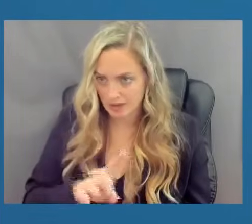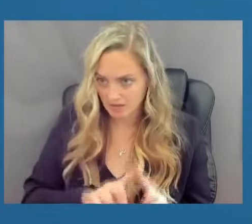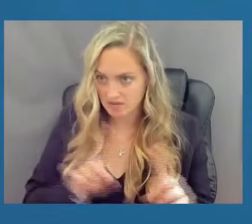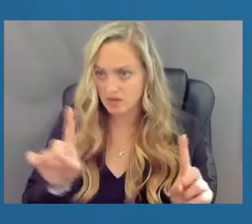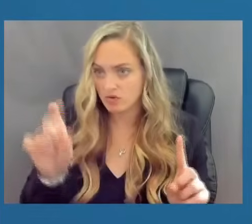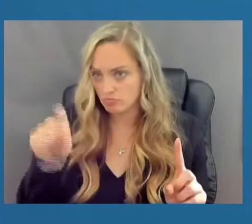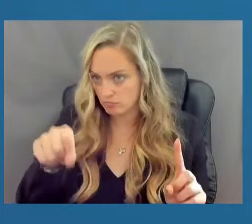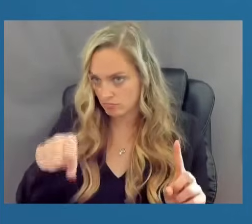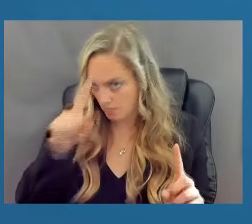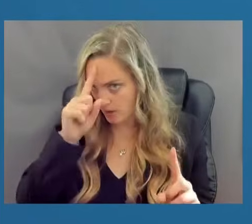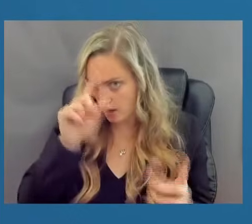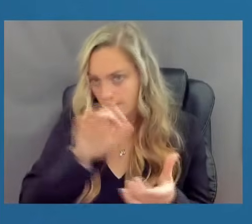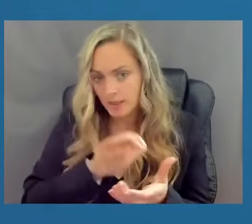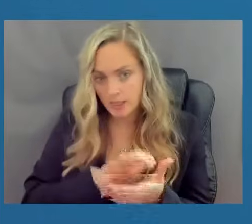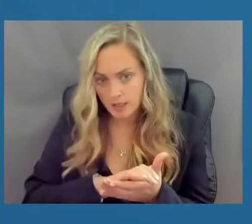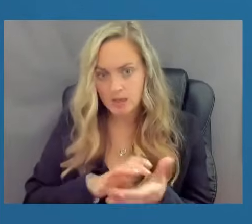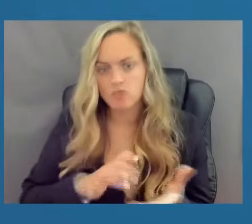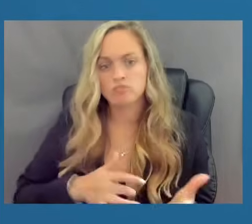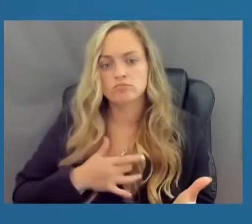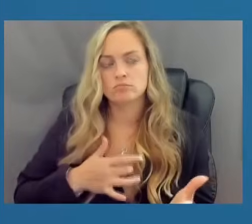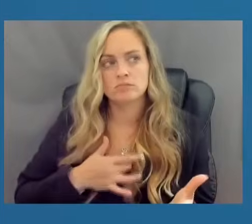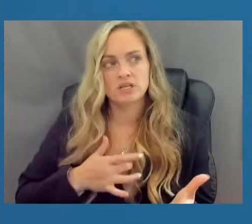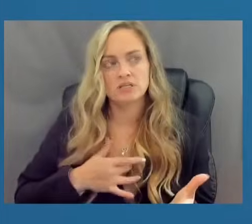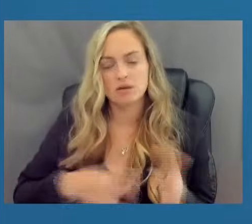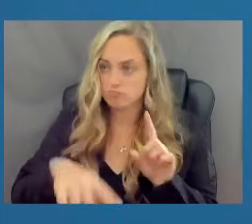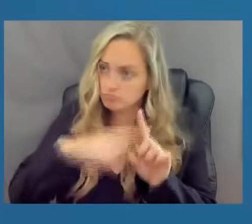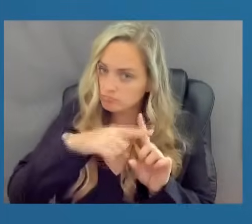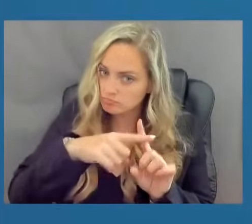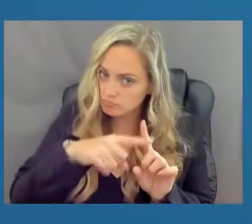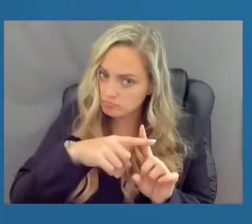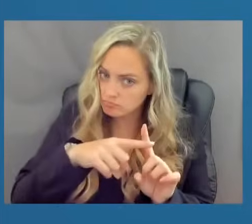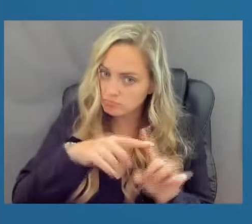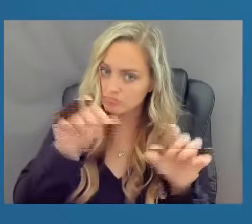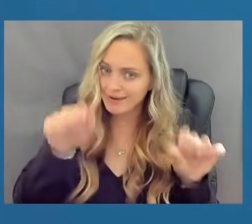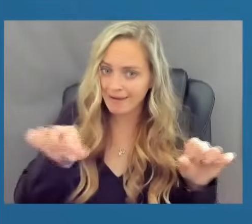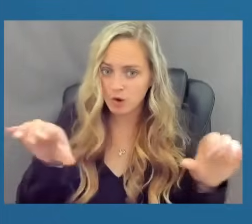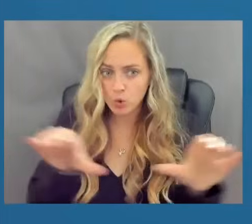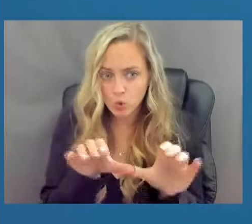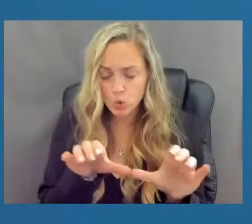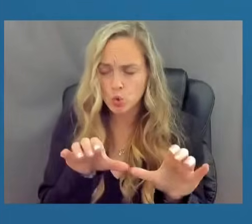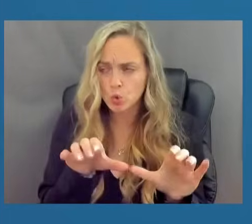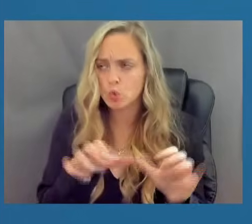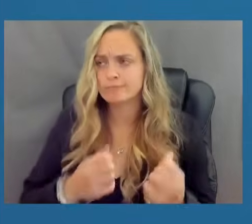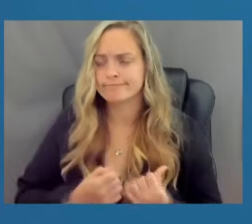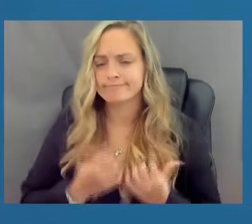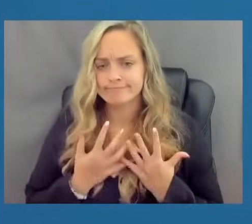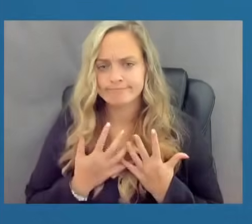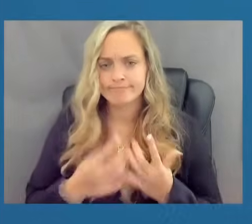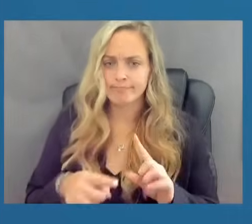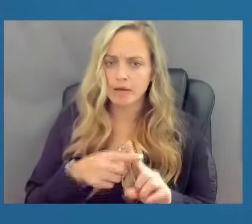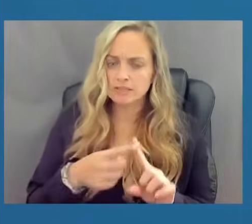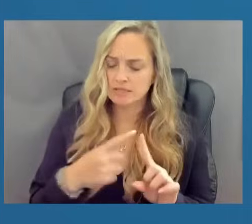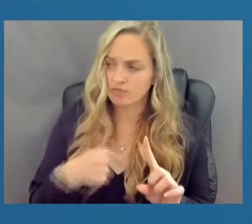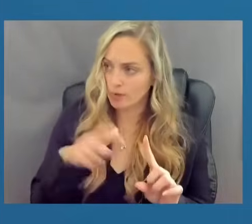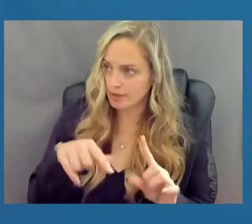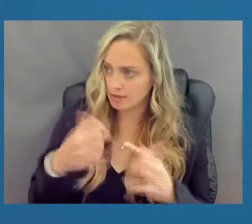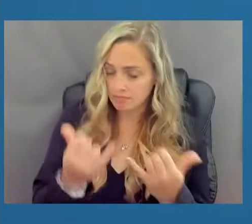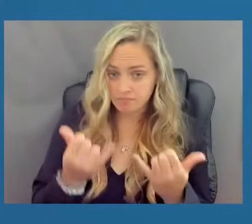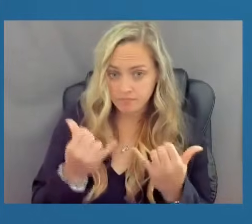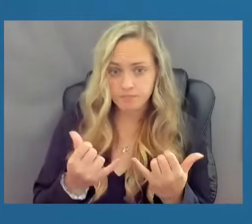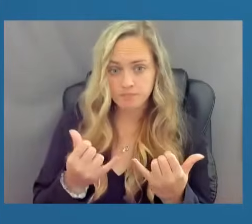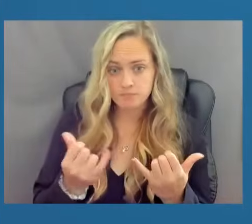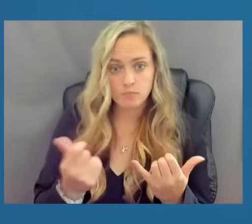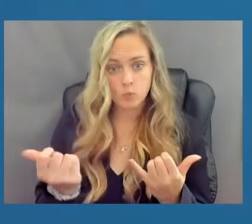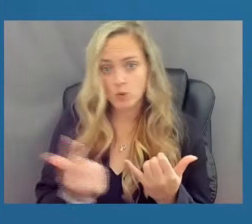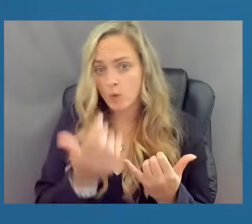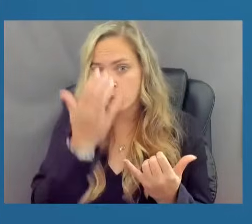that he brings a sense of optimism and the can-do spirit, a positivity that I believe our city needs at this time. And we all know